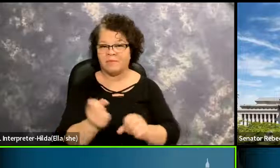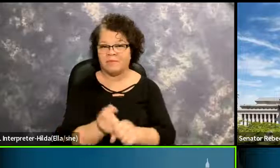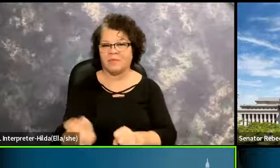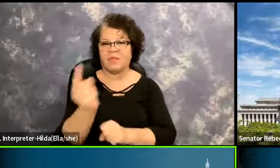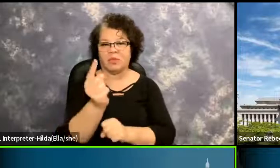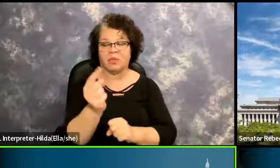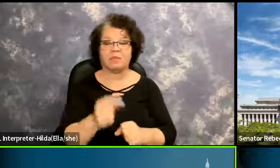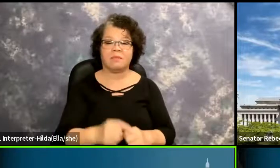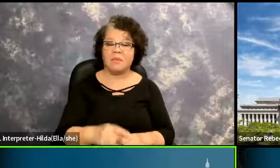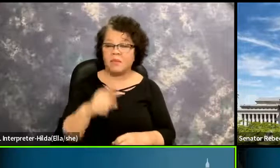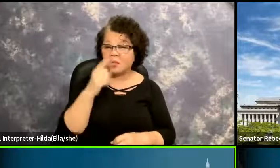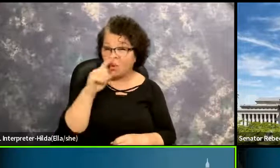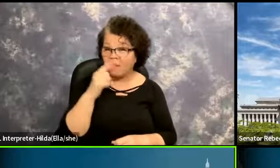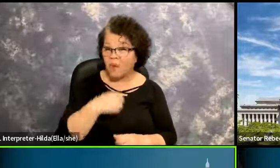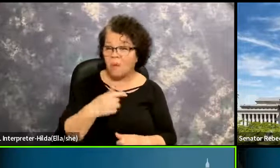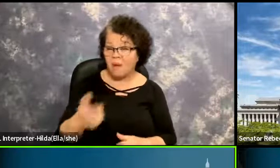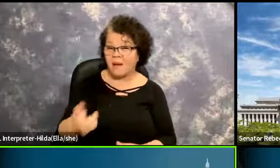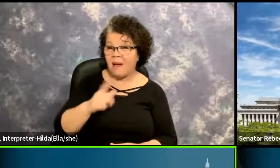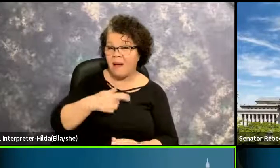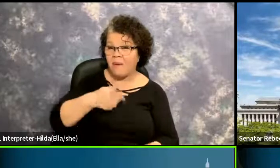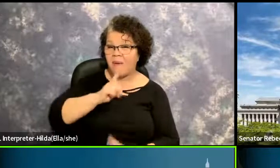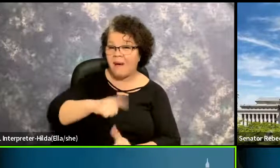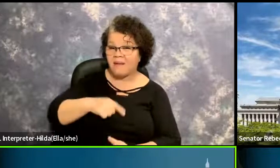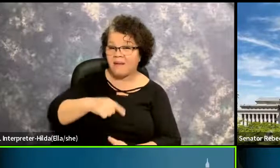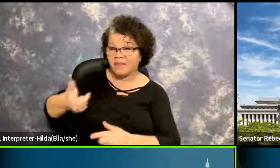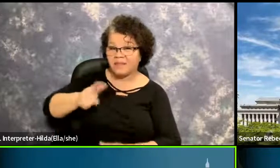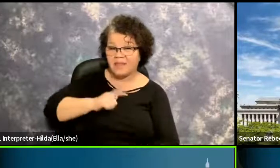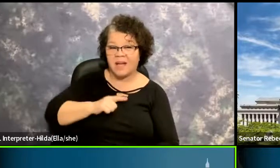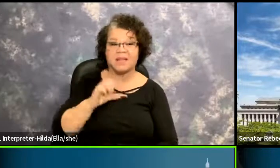If you don't mind, so I will go next and simply say,